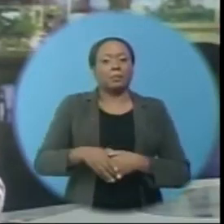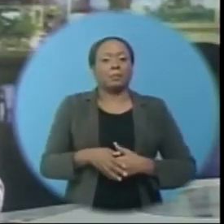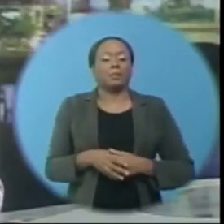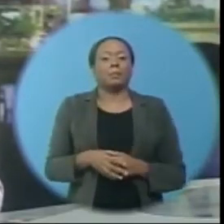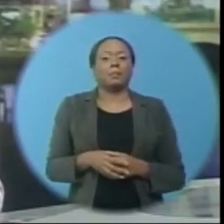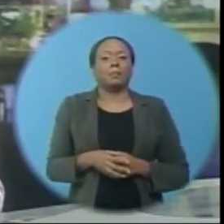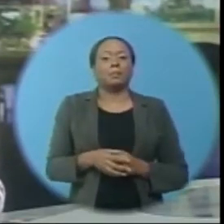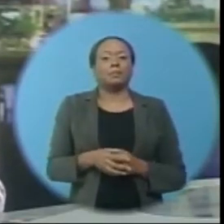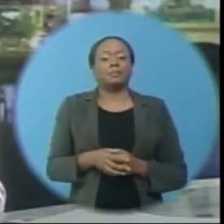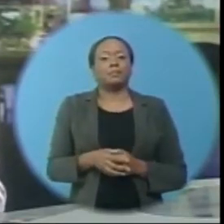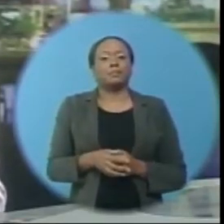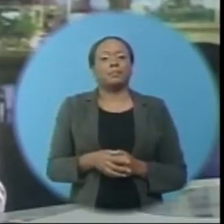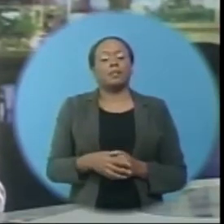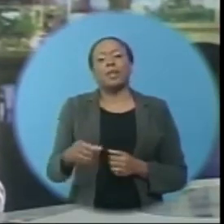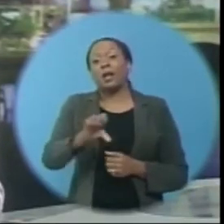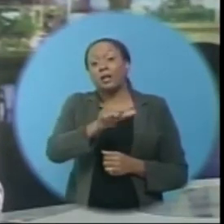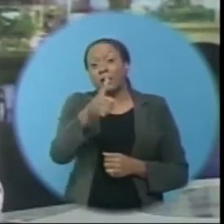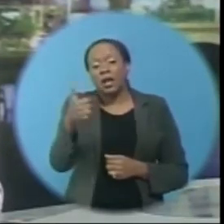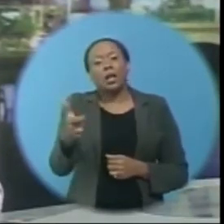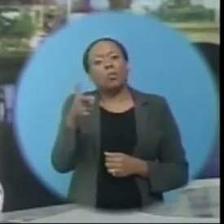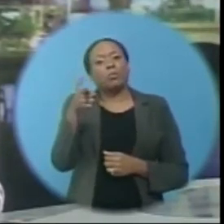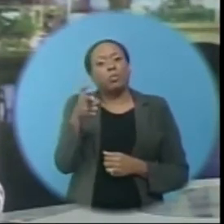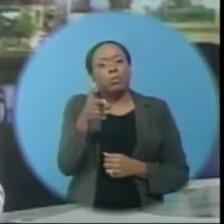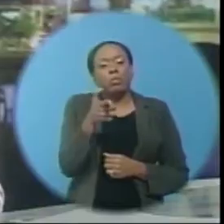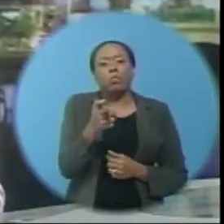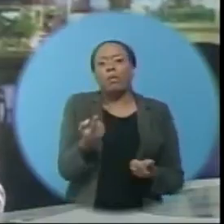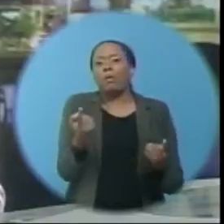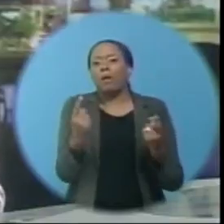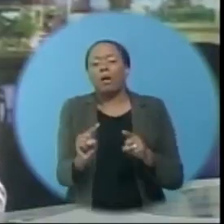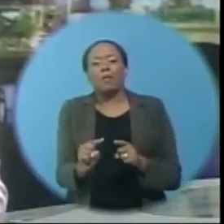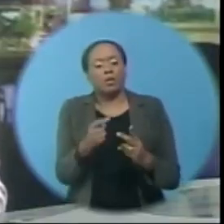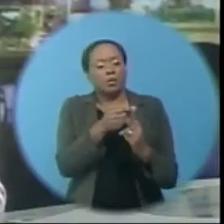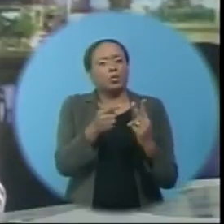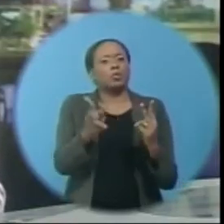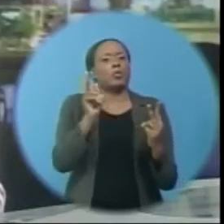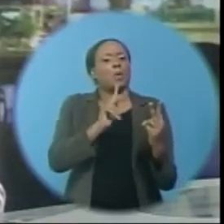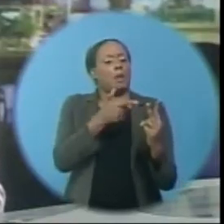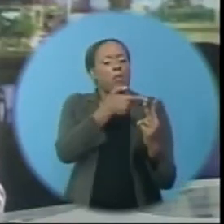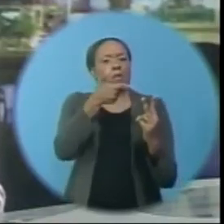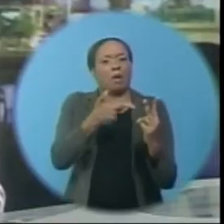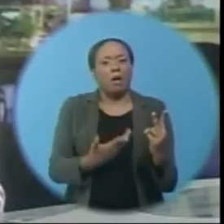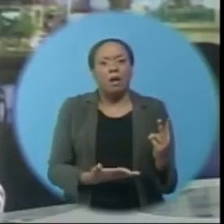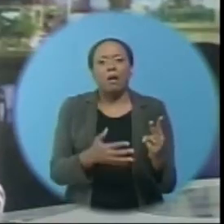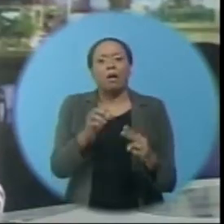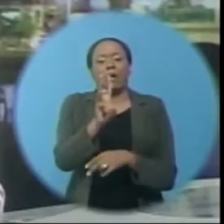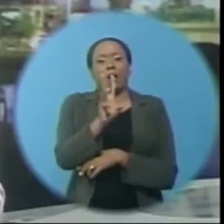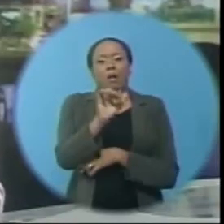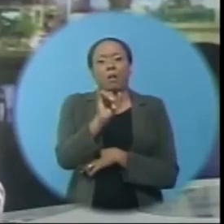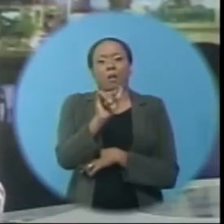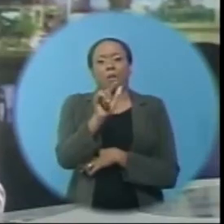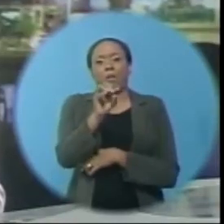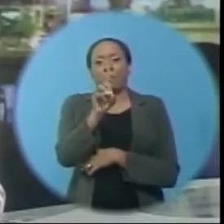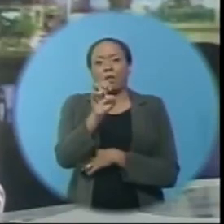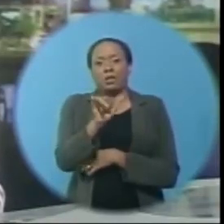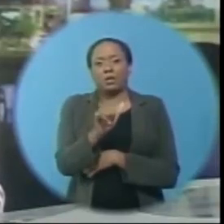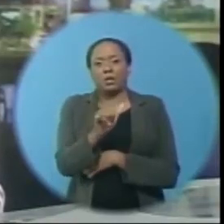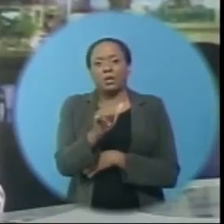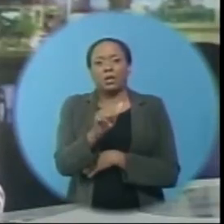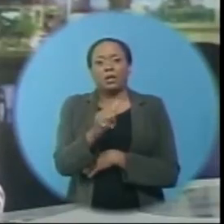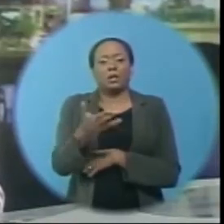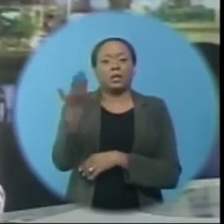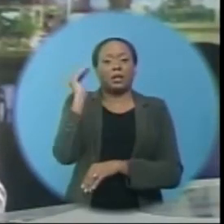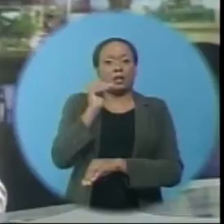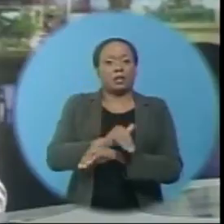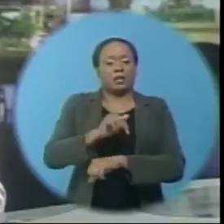Police are looking into another shooting incident that left 2 people injured, this time in Bottom Close, Wildy St. Michael, just after 9